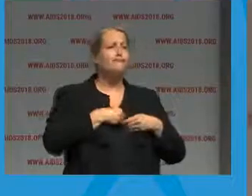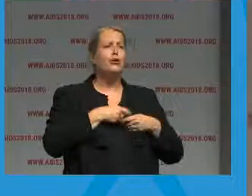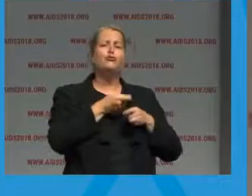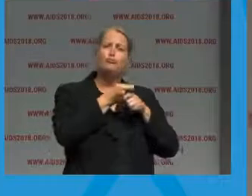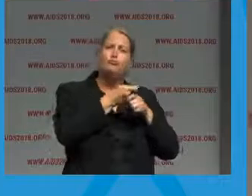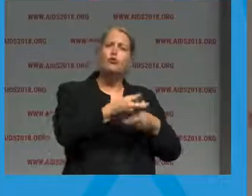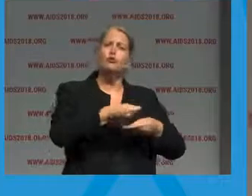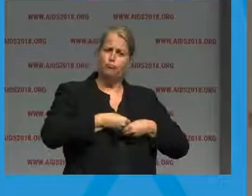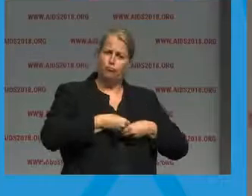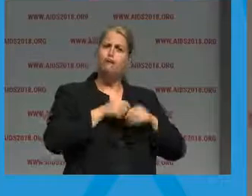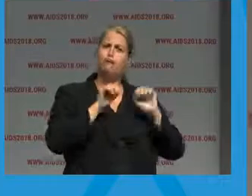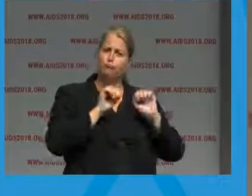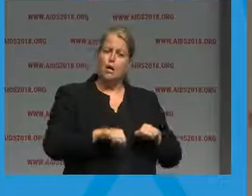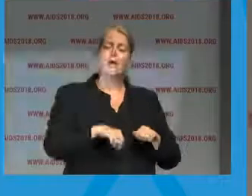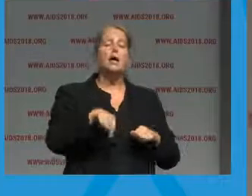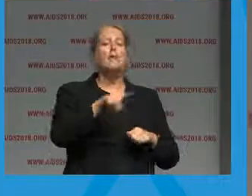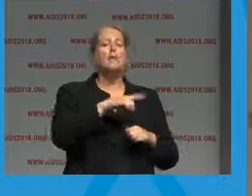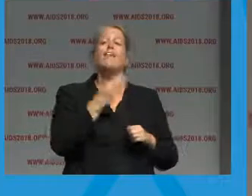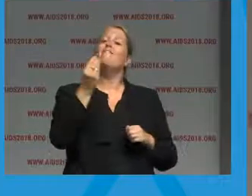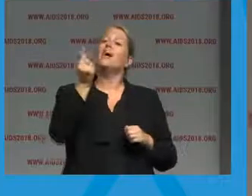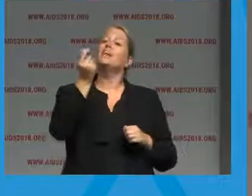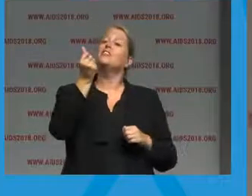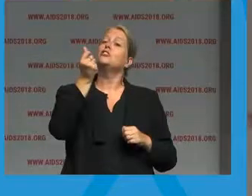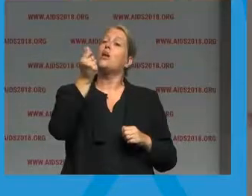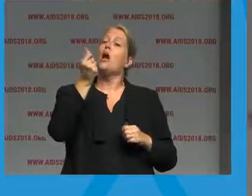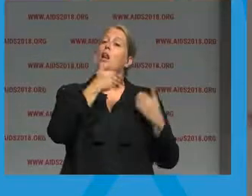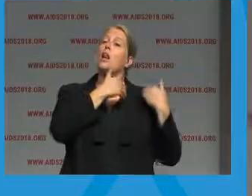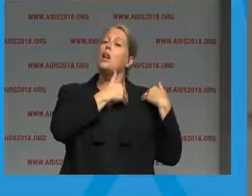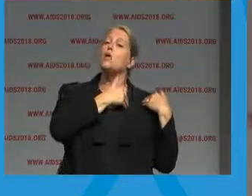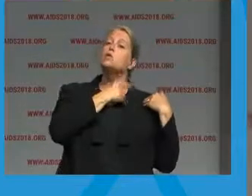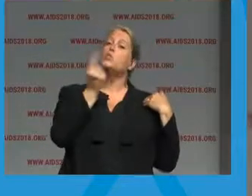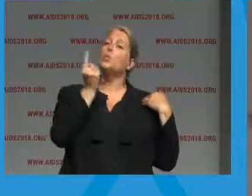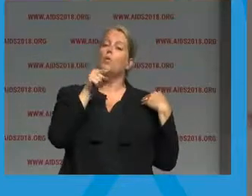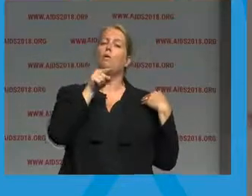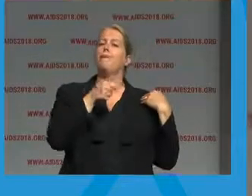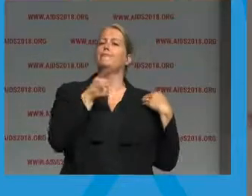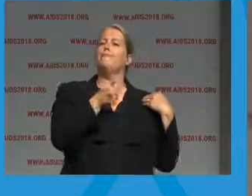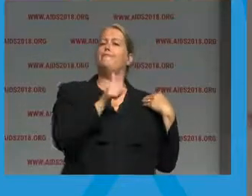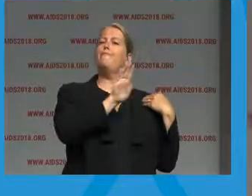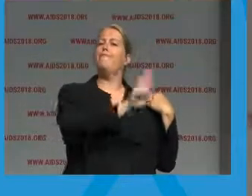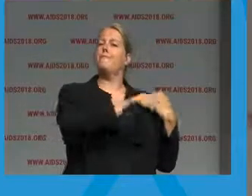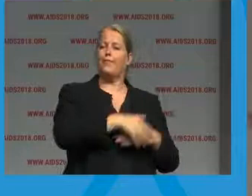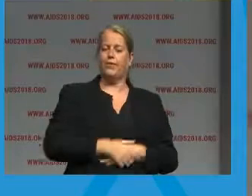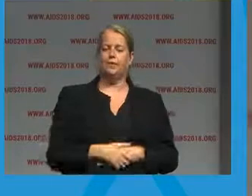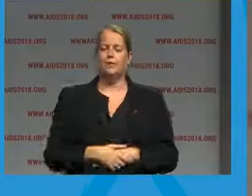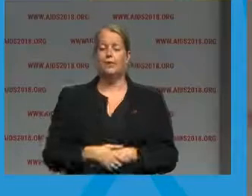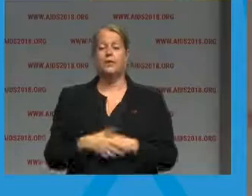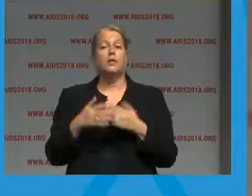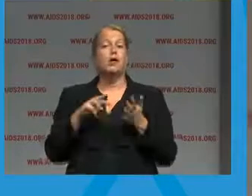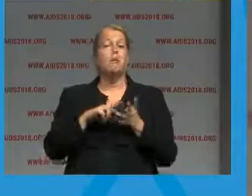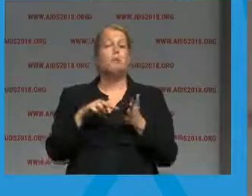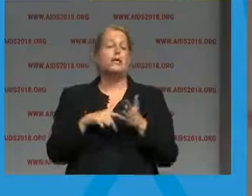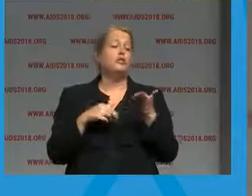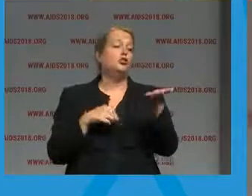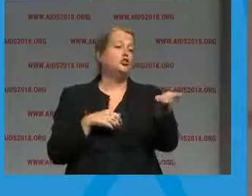the burden of the financial burden falls on them. And by that, they end up